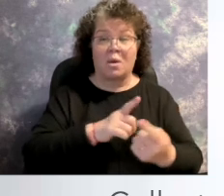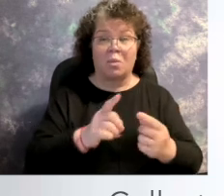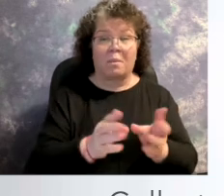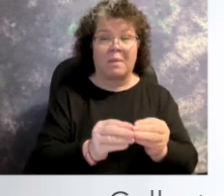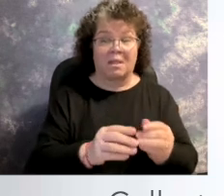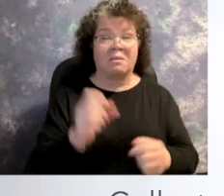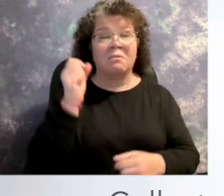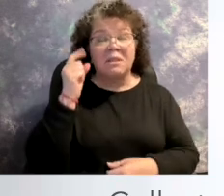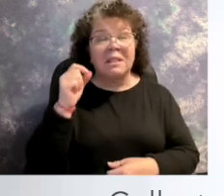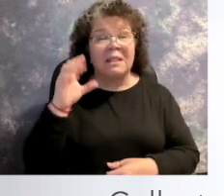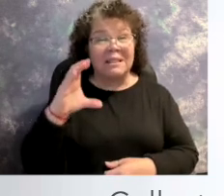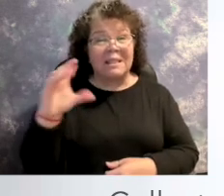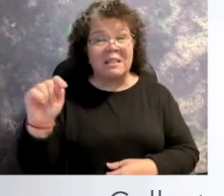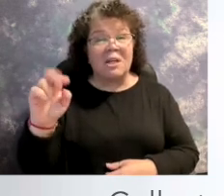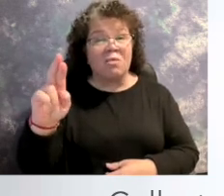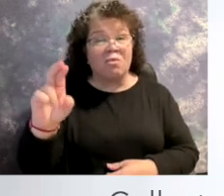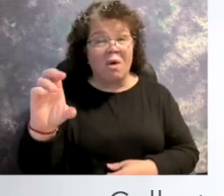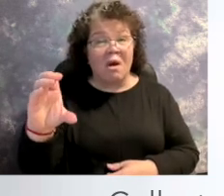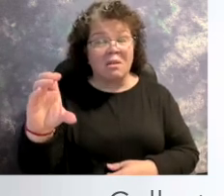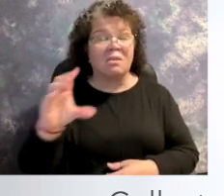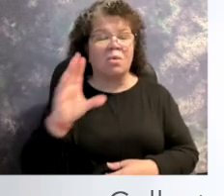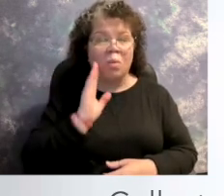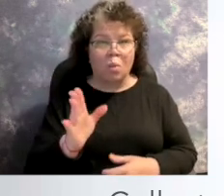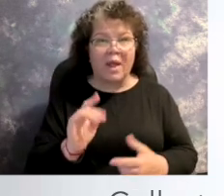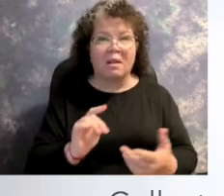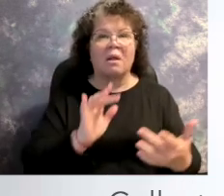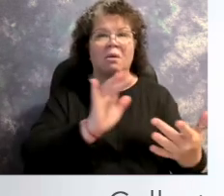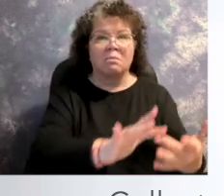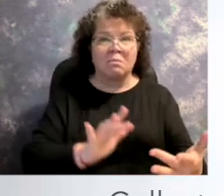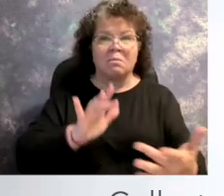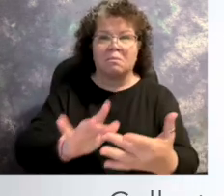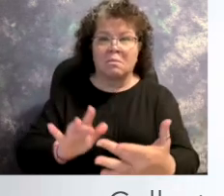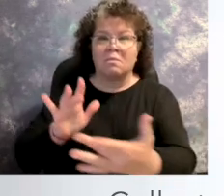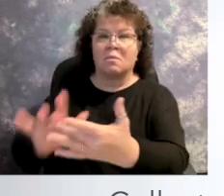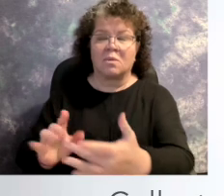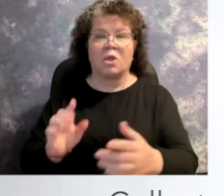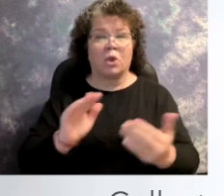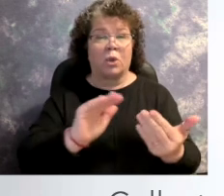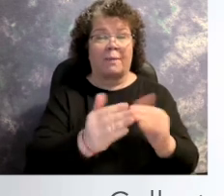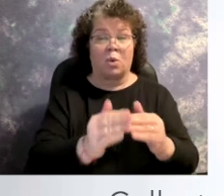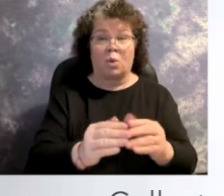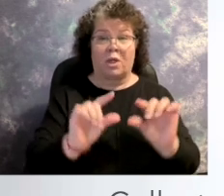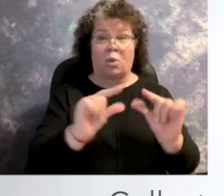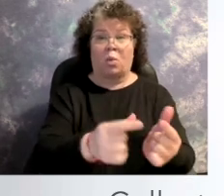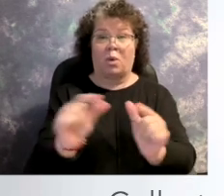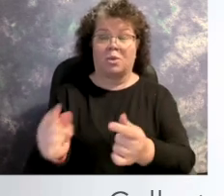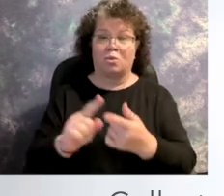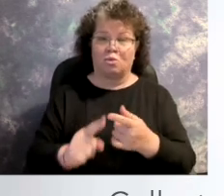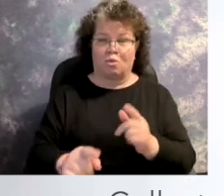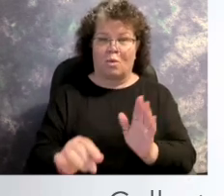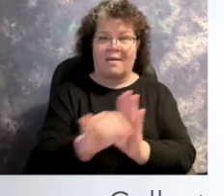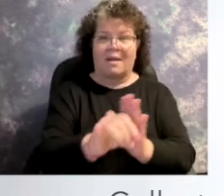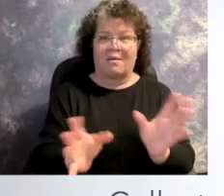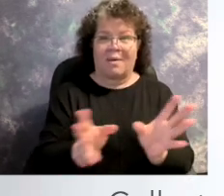CT Rocks will continue their efforts in reaching out and coordinating with community groups to identify meetings and events